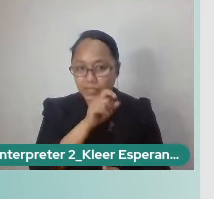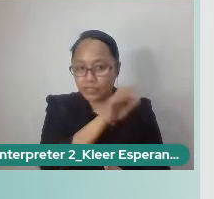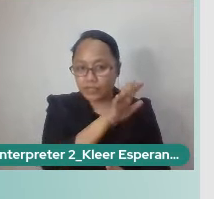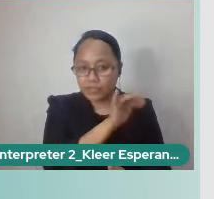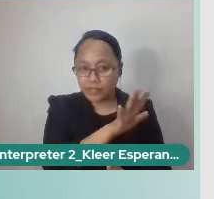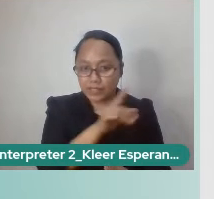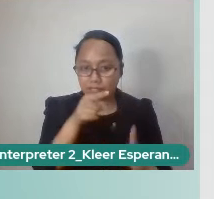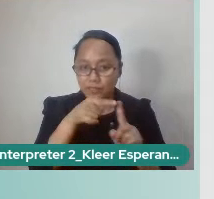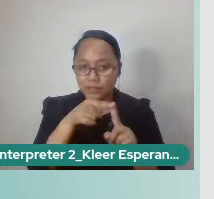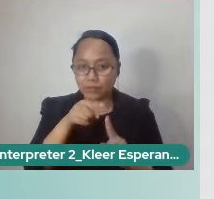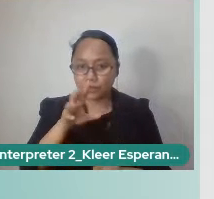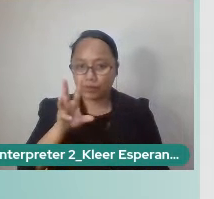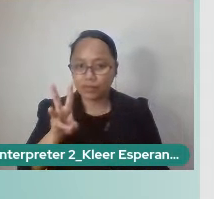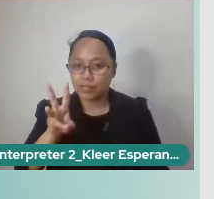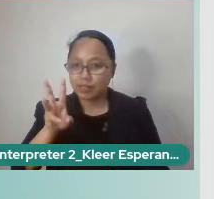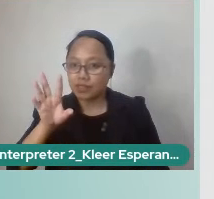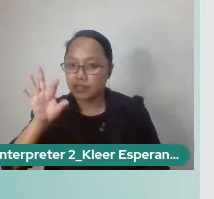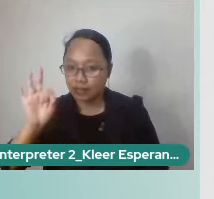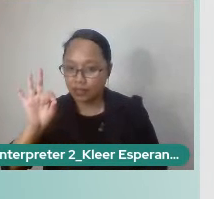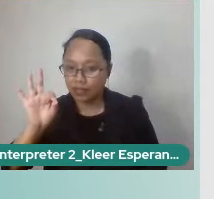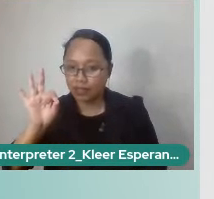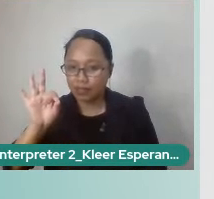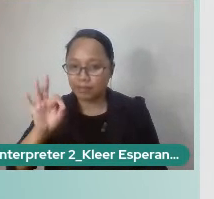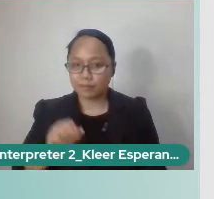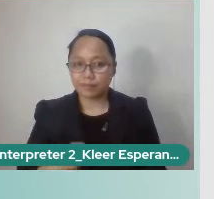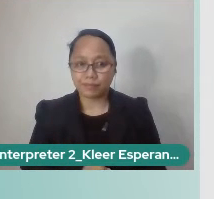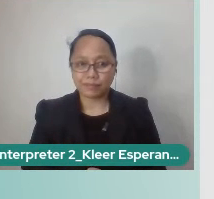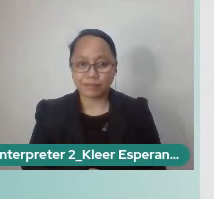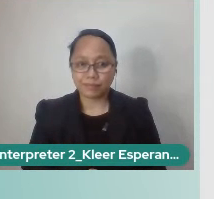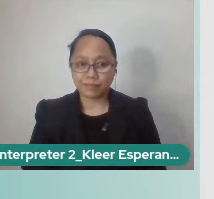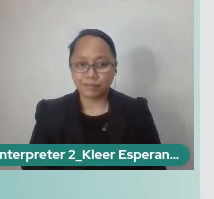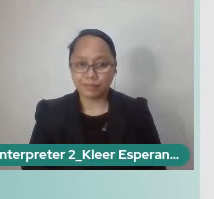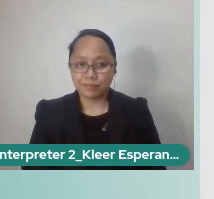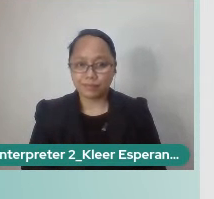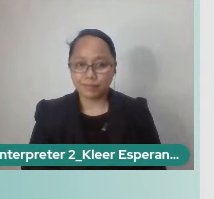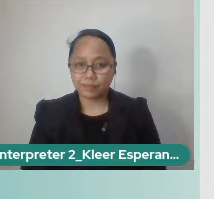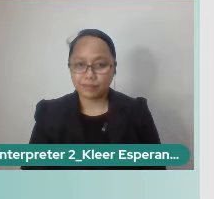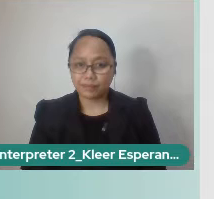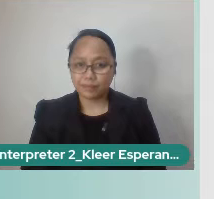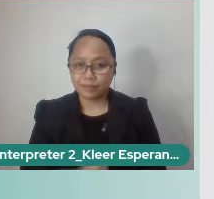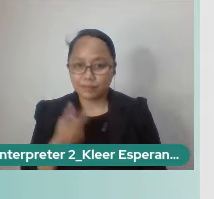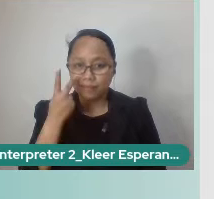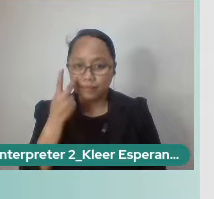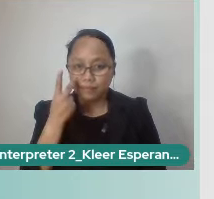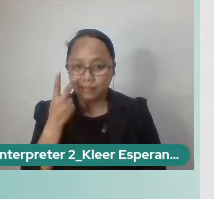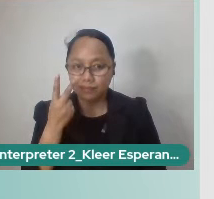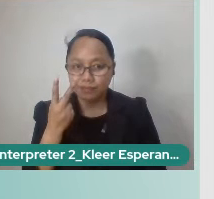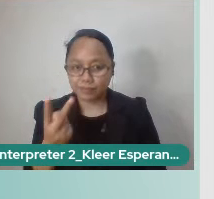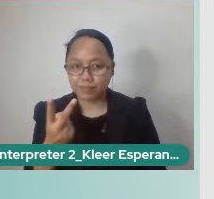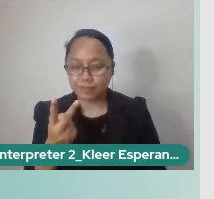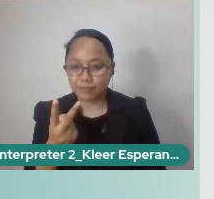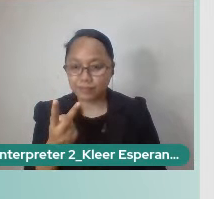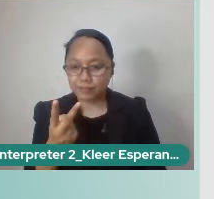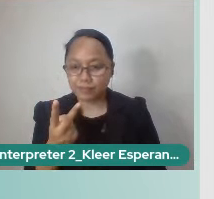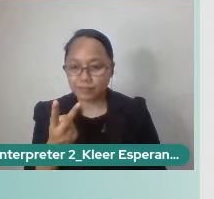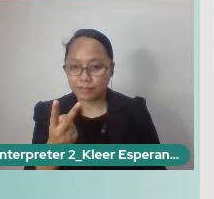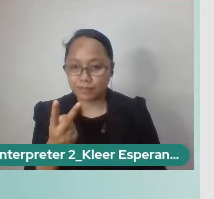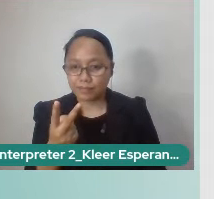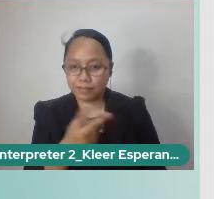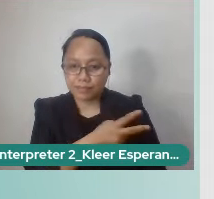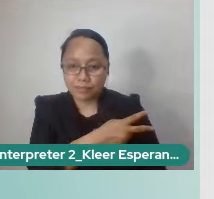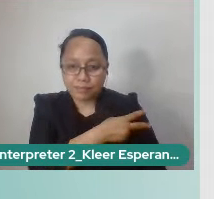in 2006. You can see this high rate of infection in young adolescents, young women, plateauing in older